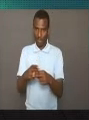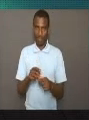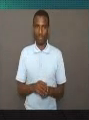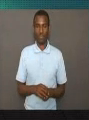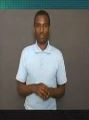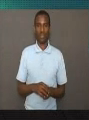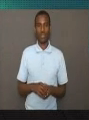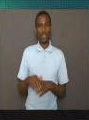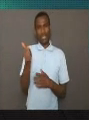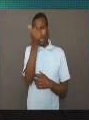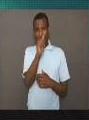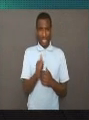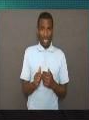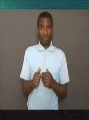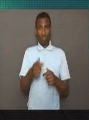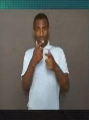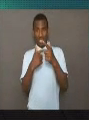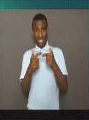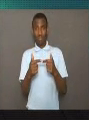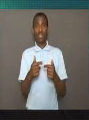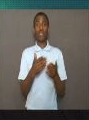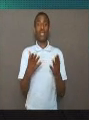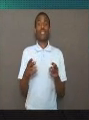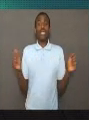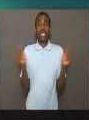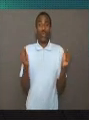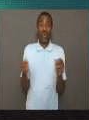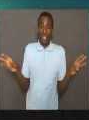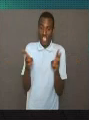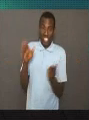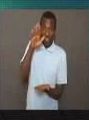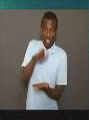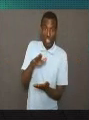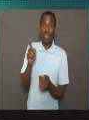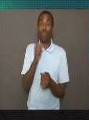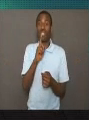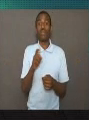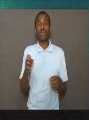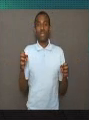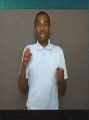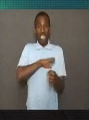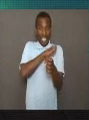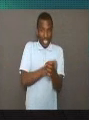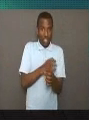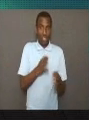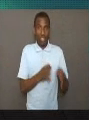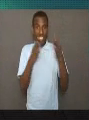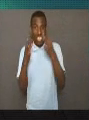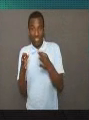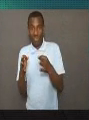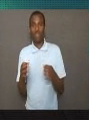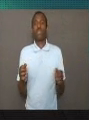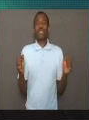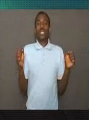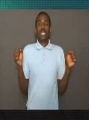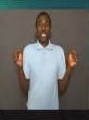The arrow coming from the cold reservoir is the energy transferred from the cold